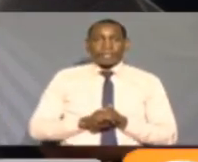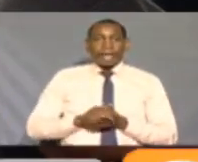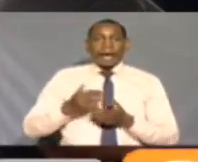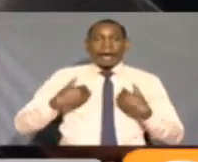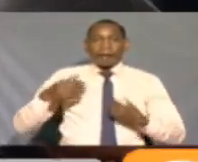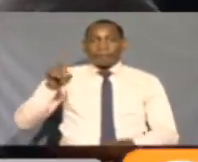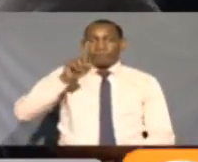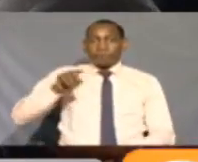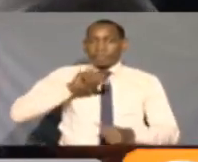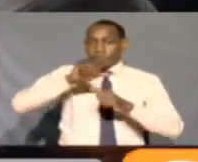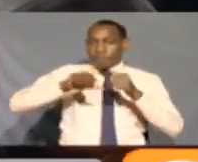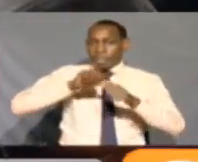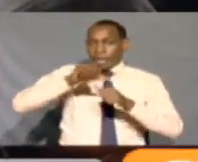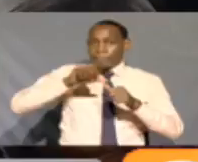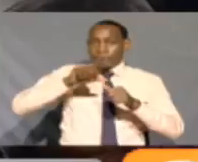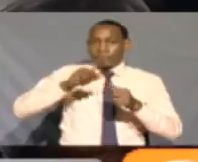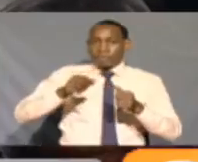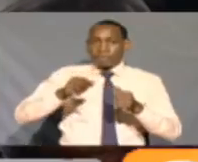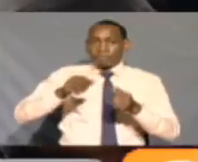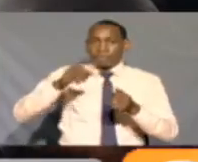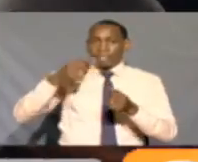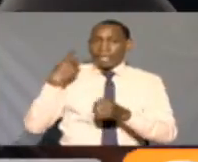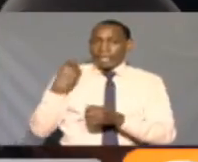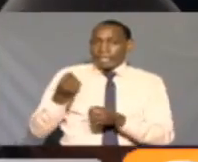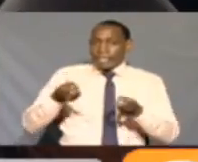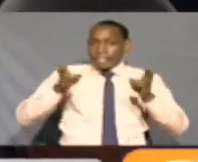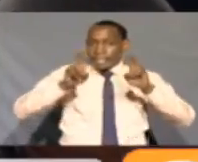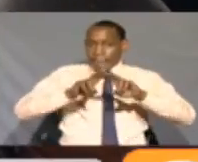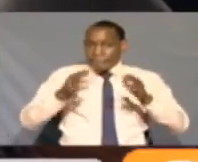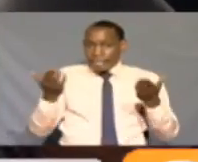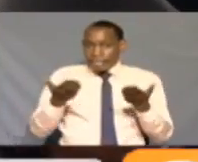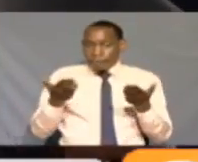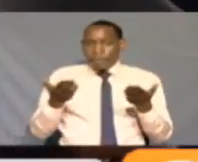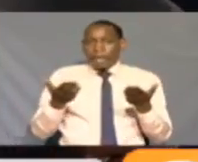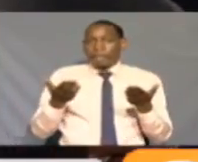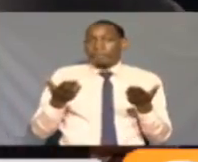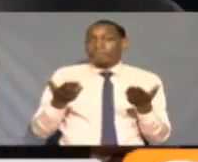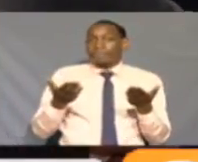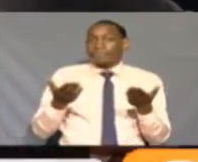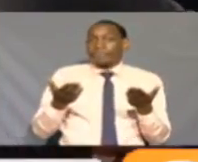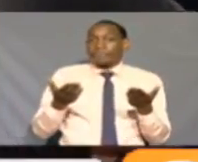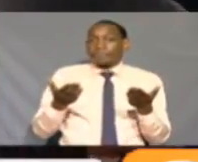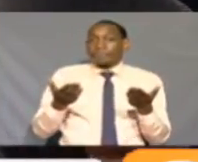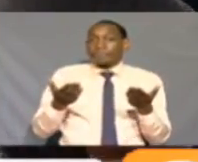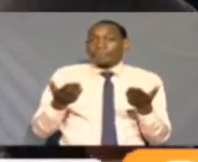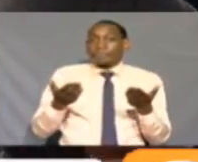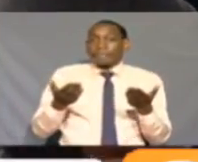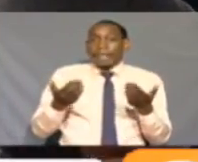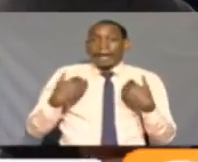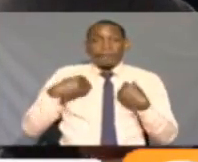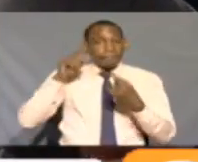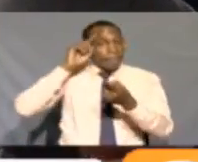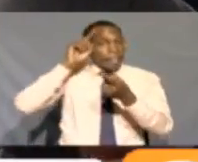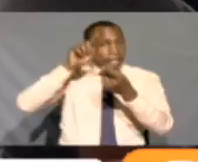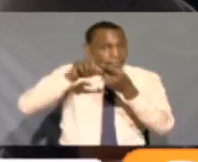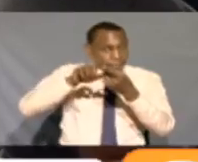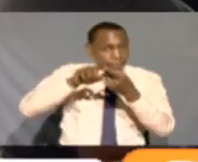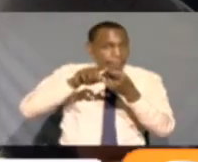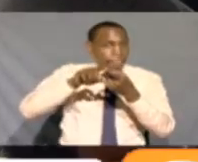anaswali kuhusiana na tukio la hivi majuzi ambapo kulionekana kama kuna nia